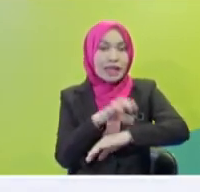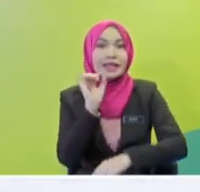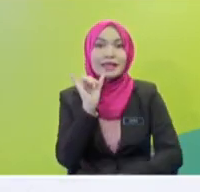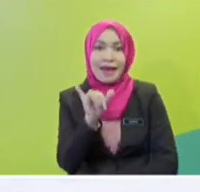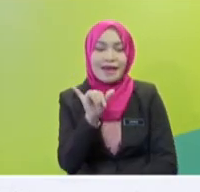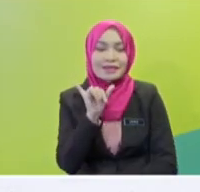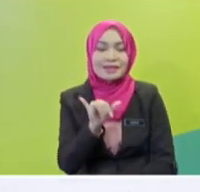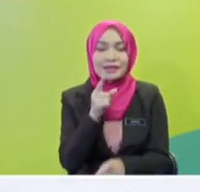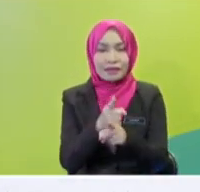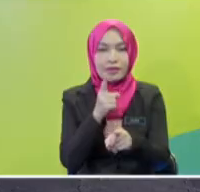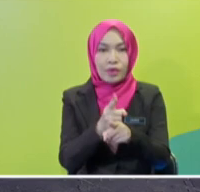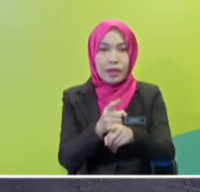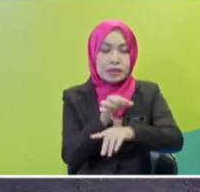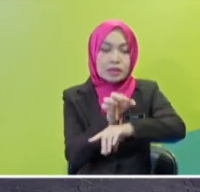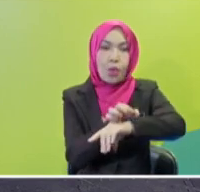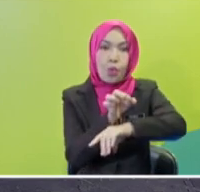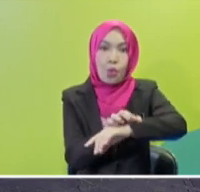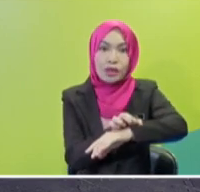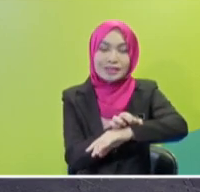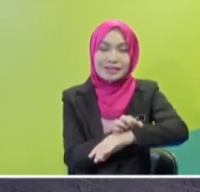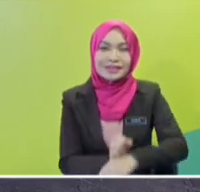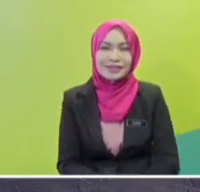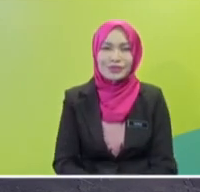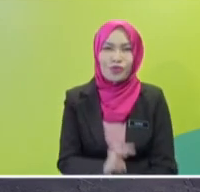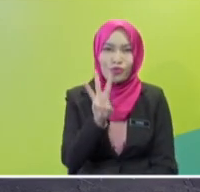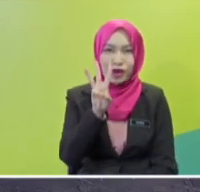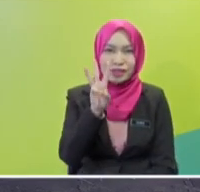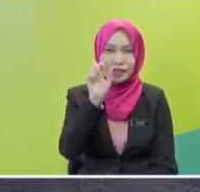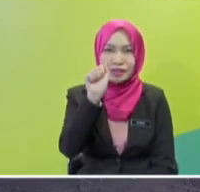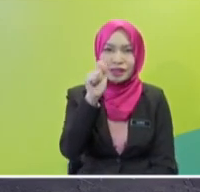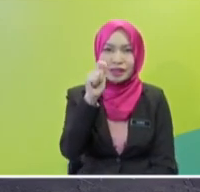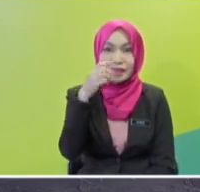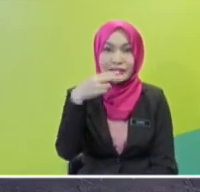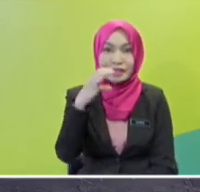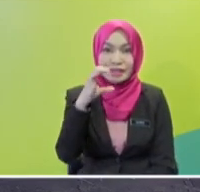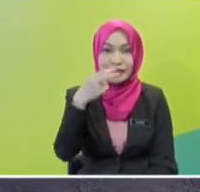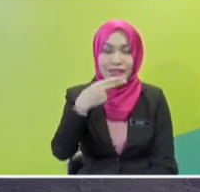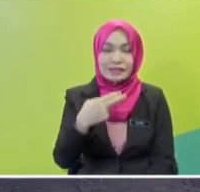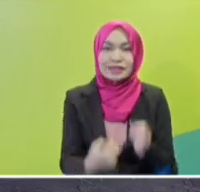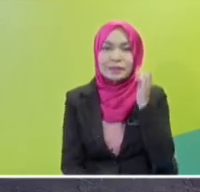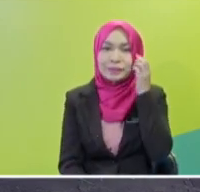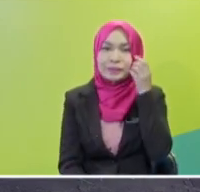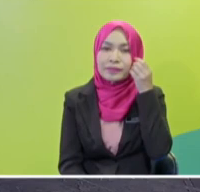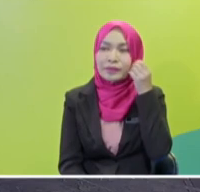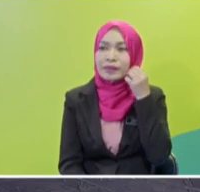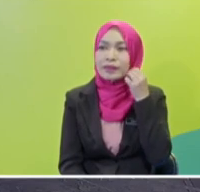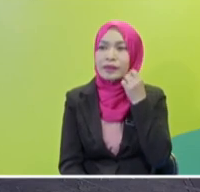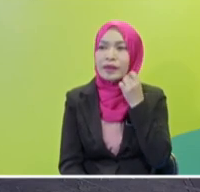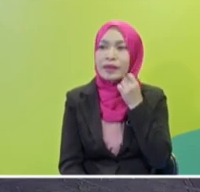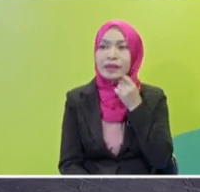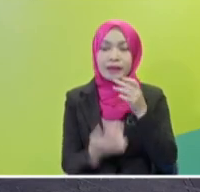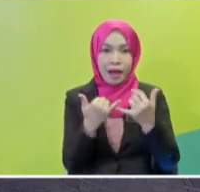Here. Okay, now, how about this letter? S.